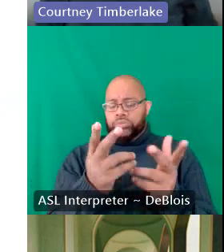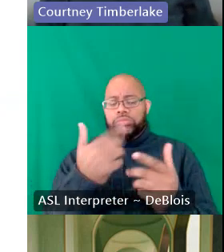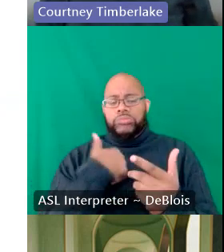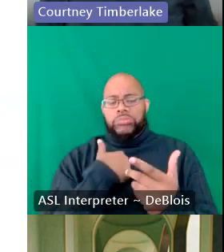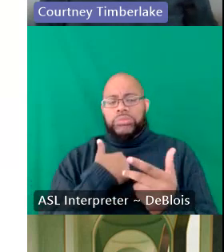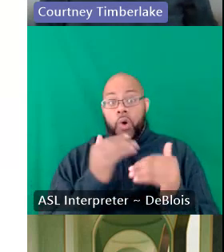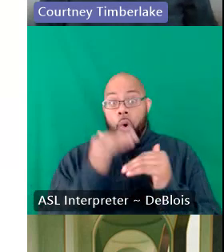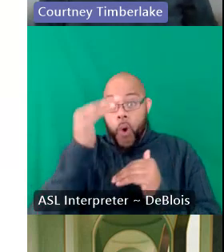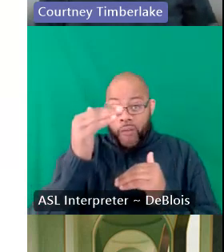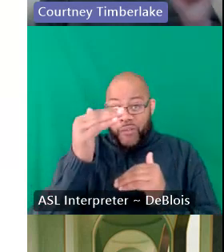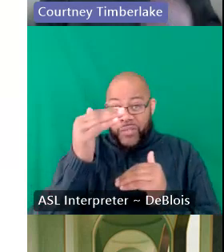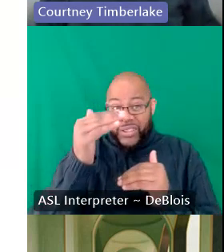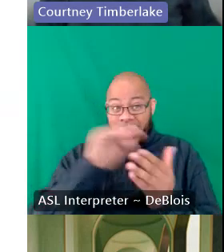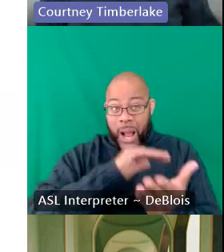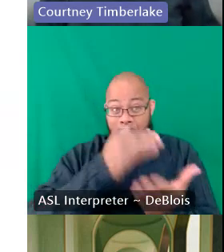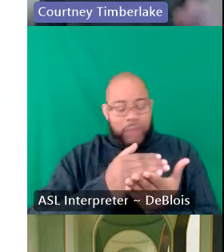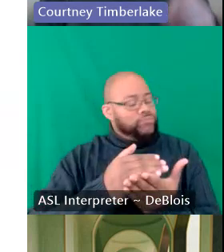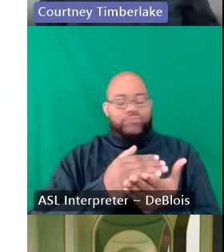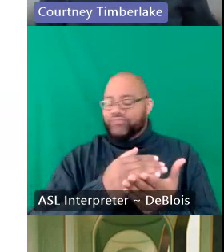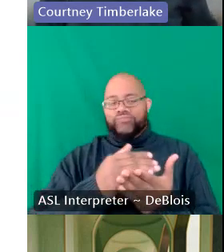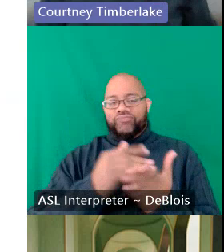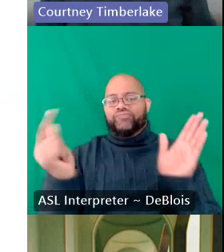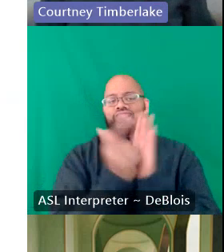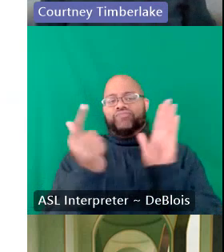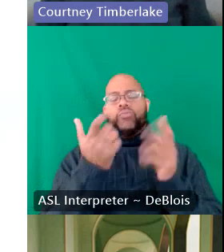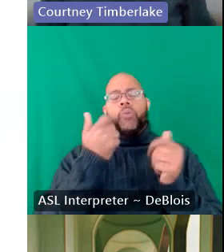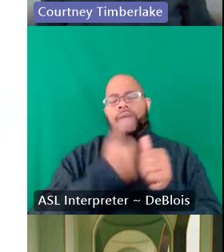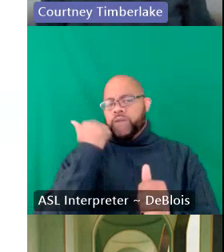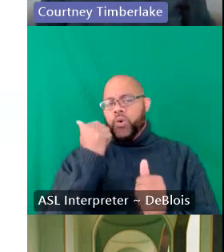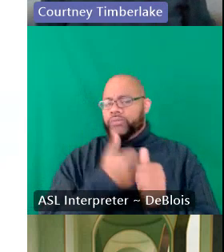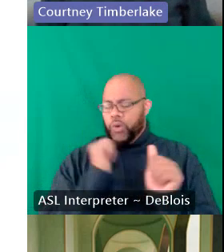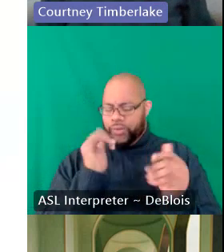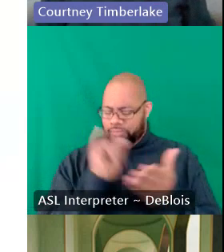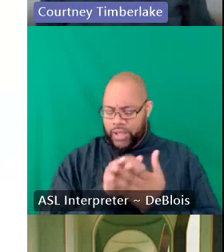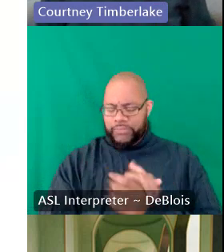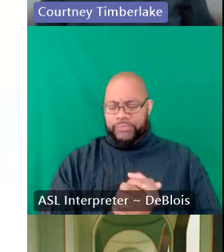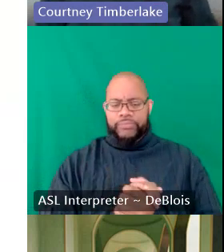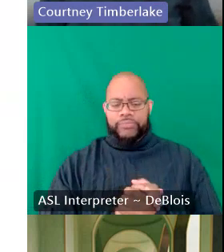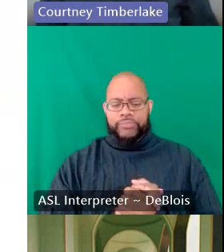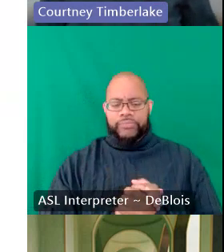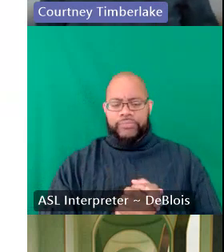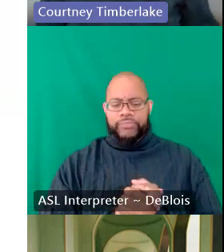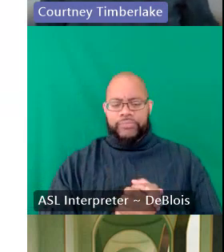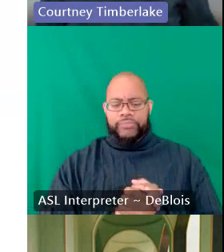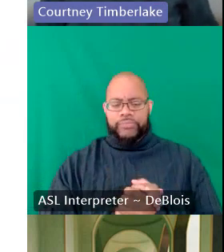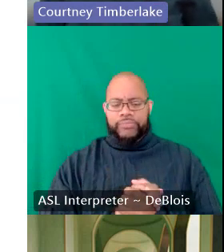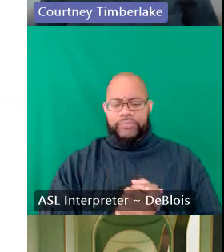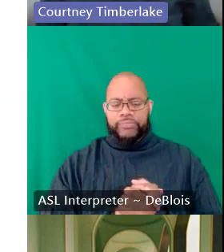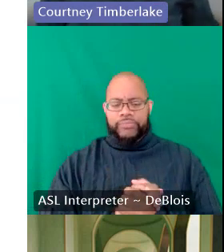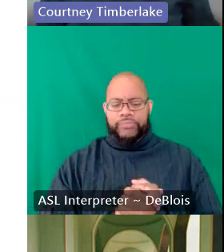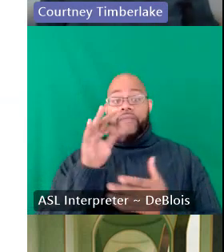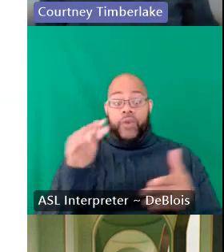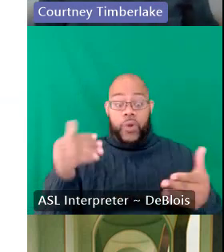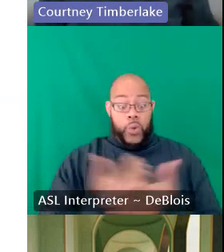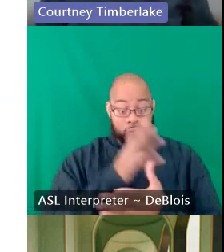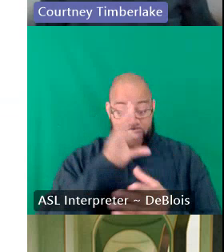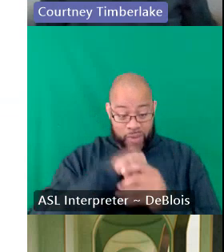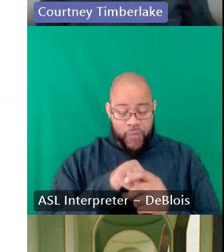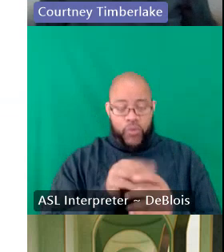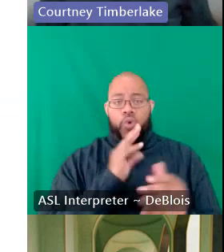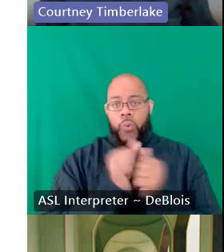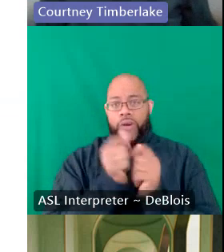is an Anti-Deficiency Act violation. You want to avoid that at all costs. And if you are brand new to this, talk to your